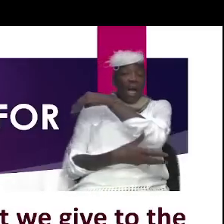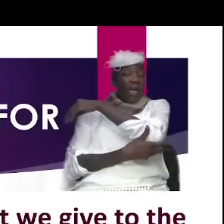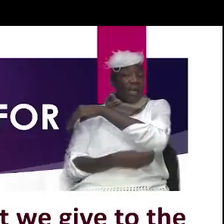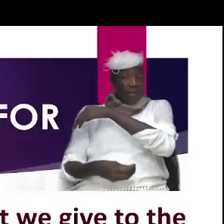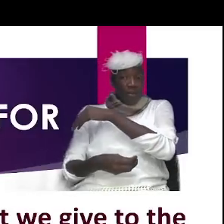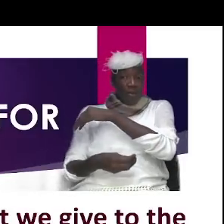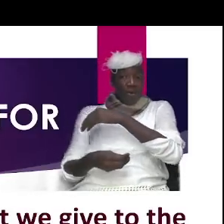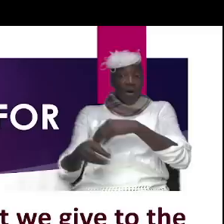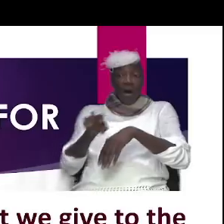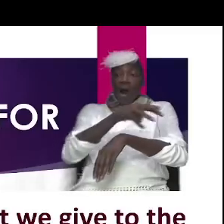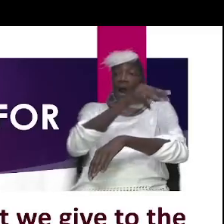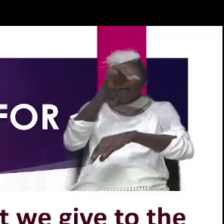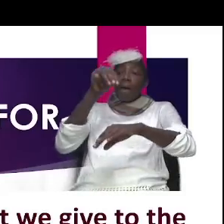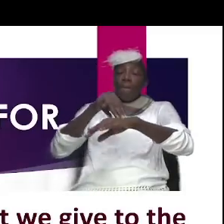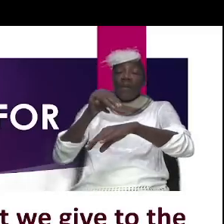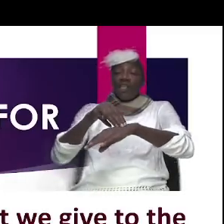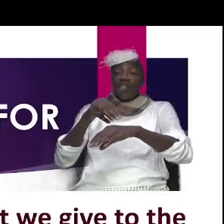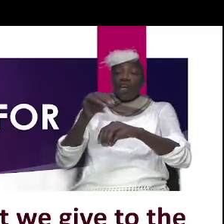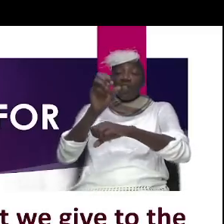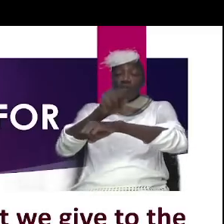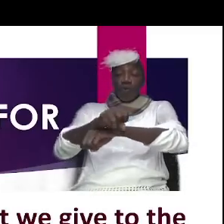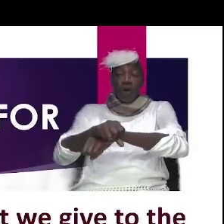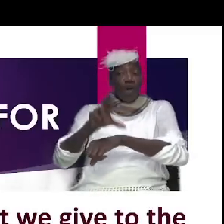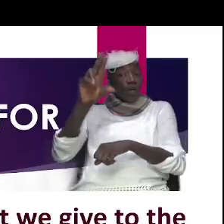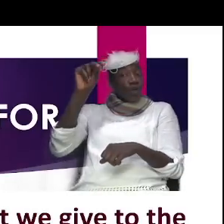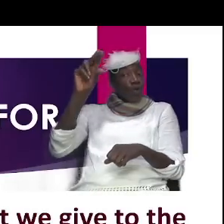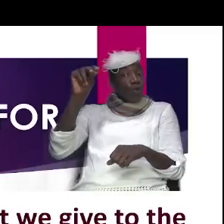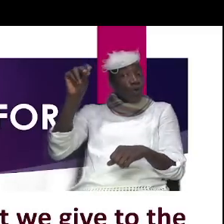no. It goes deeper than that.